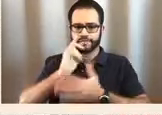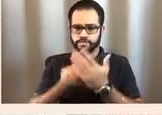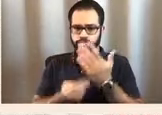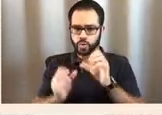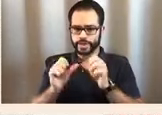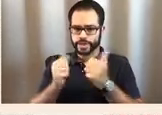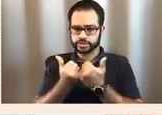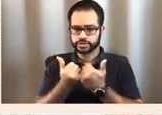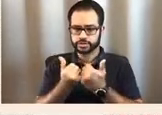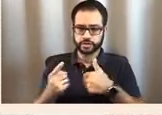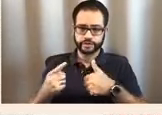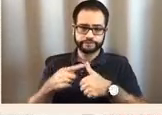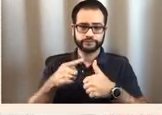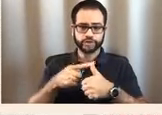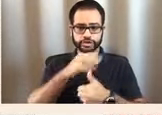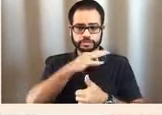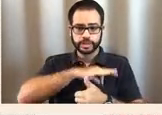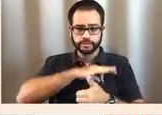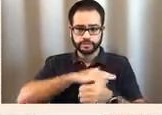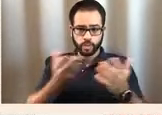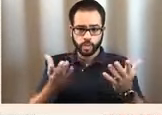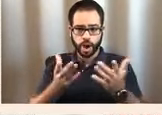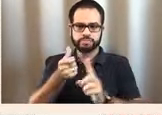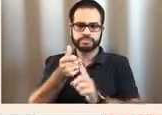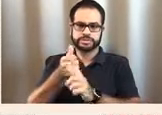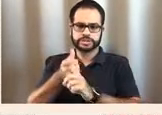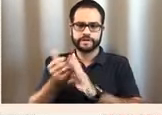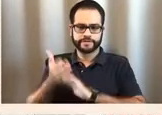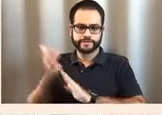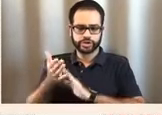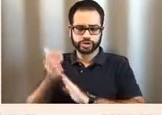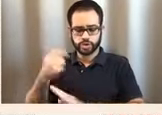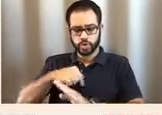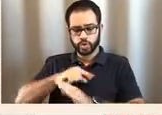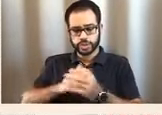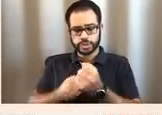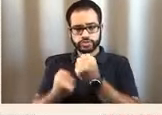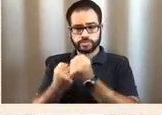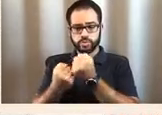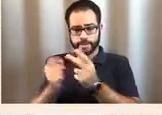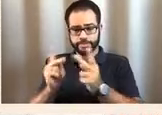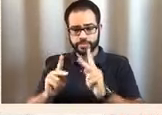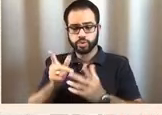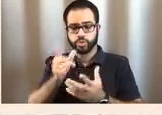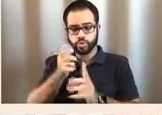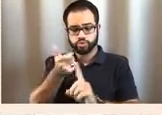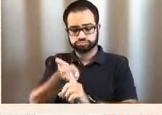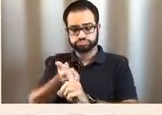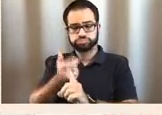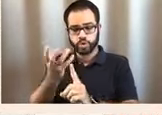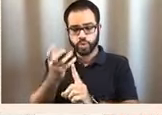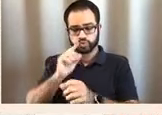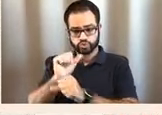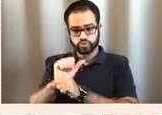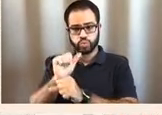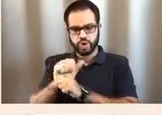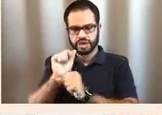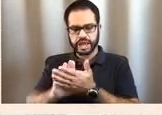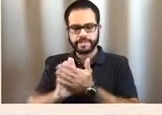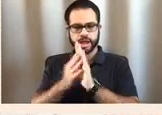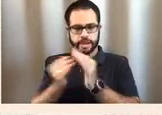being self-sufficient. We support people who want to work so that they can become more self-sufficient with their money and